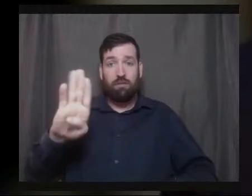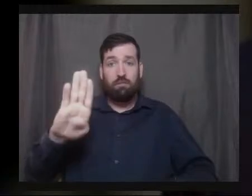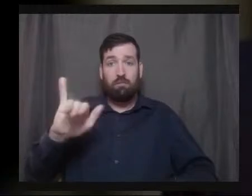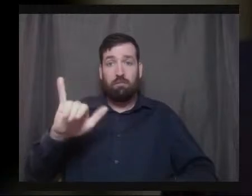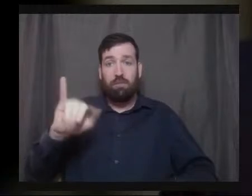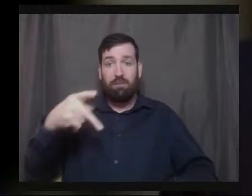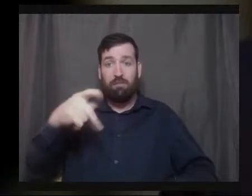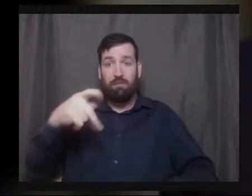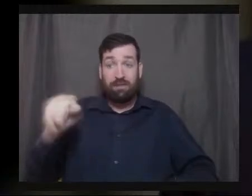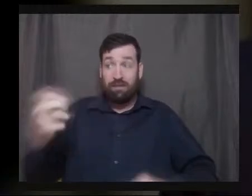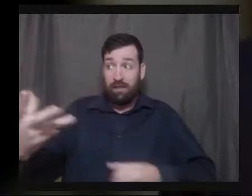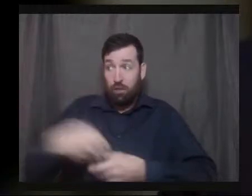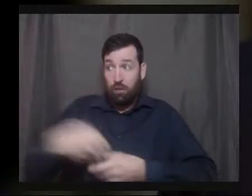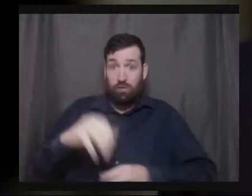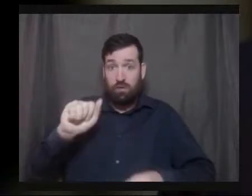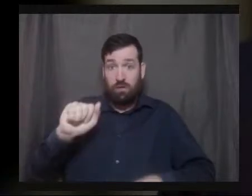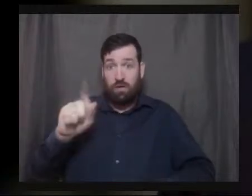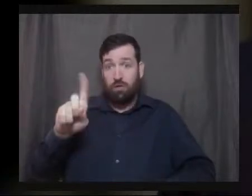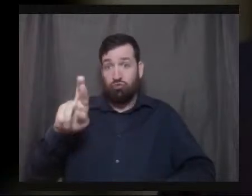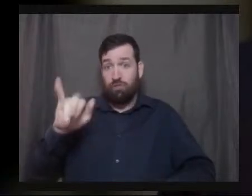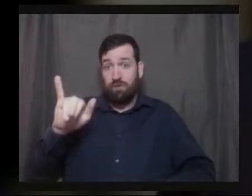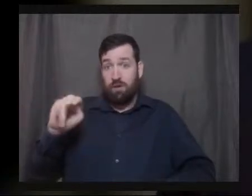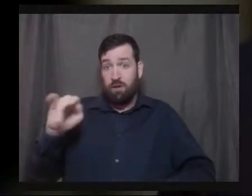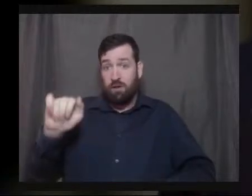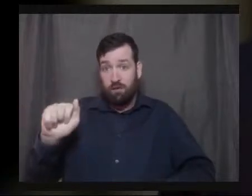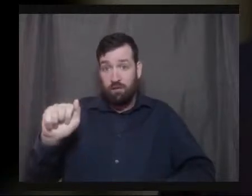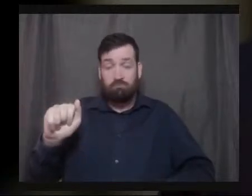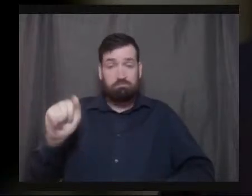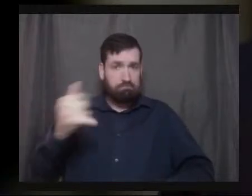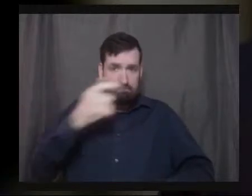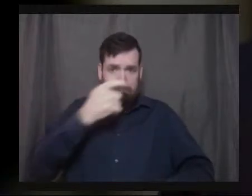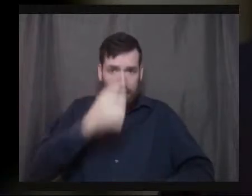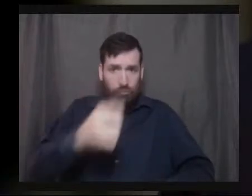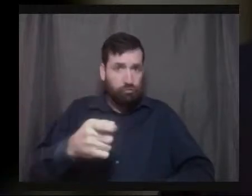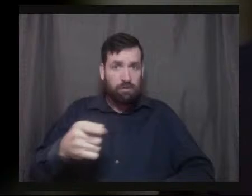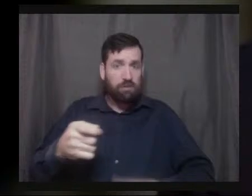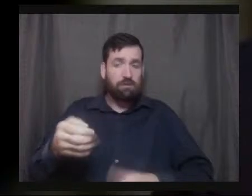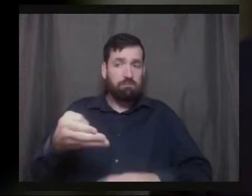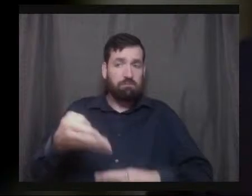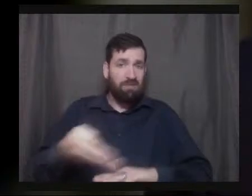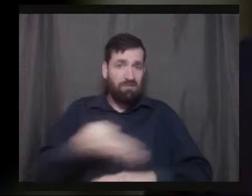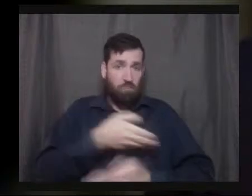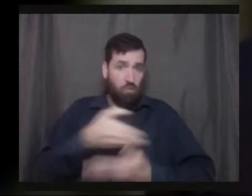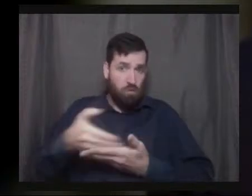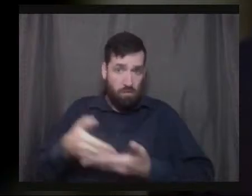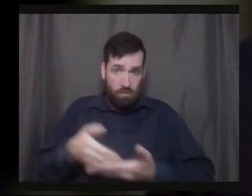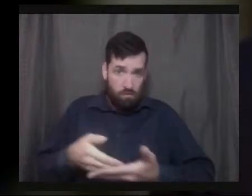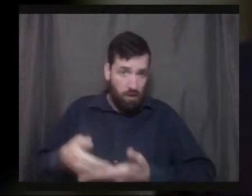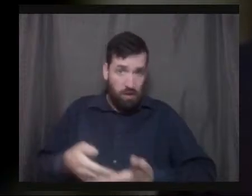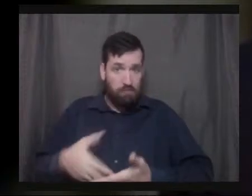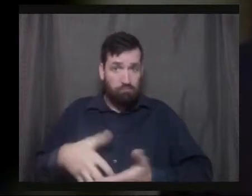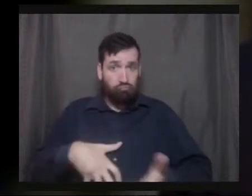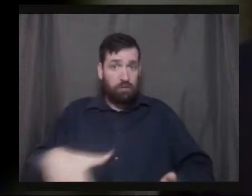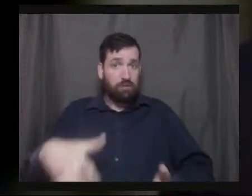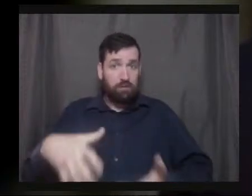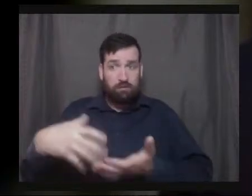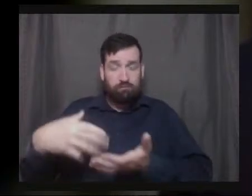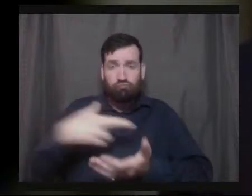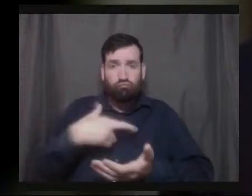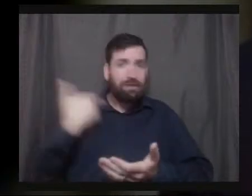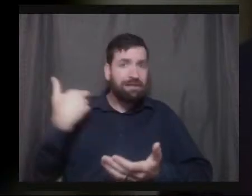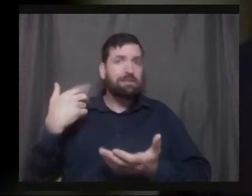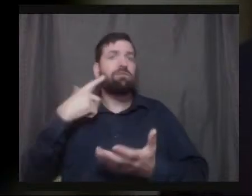Adriana, if you're interested in a preconceptual consult and just what the risks are in